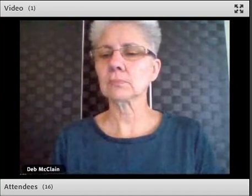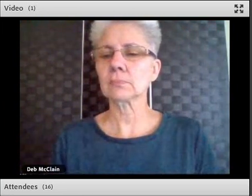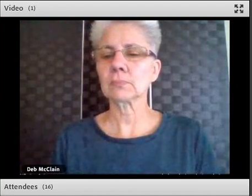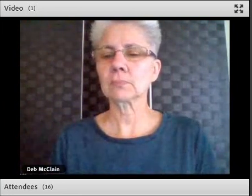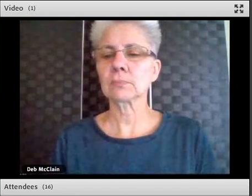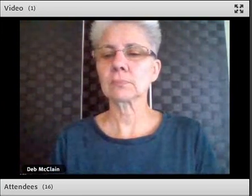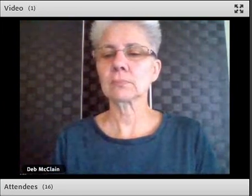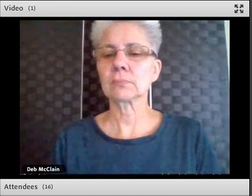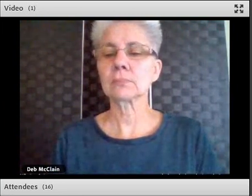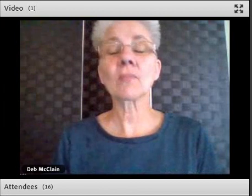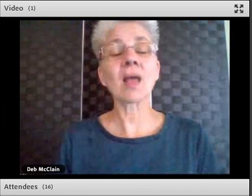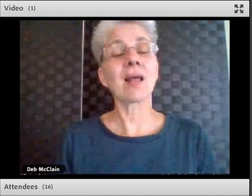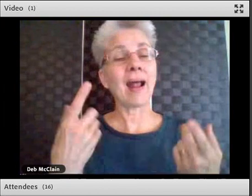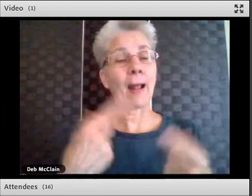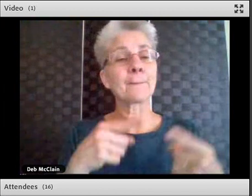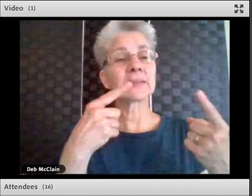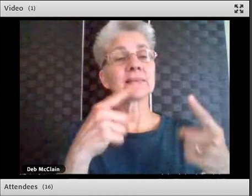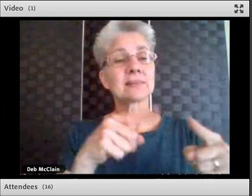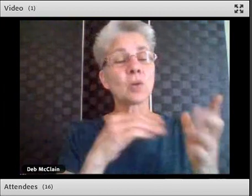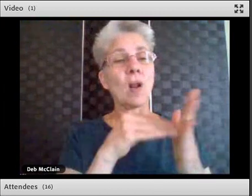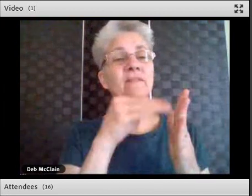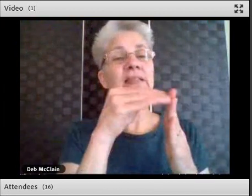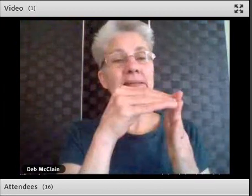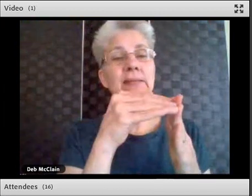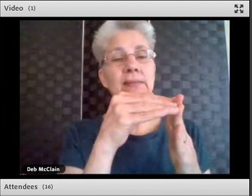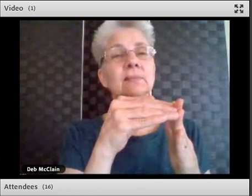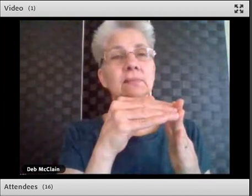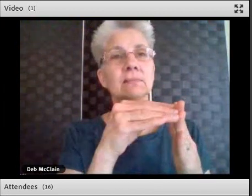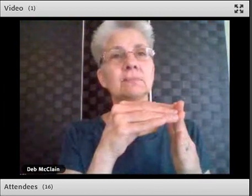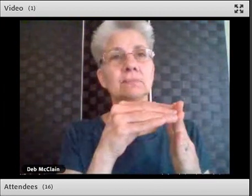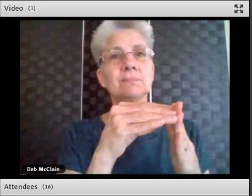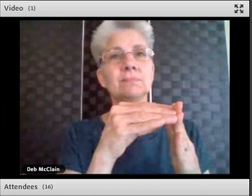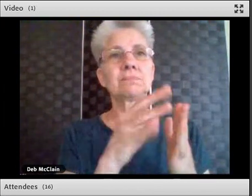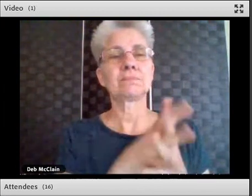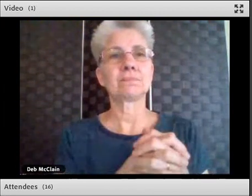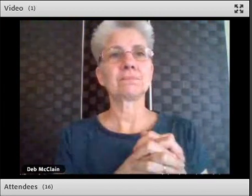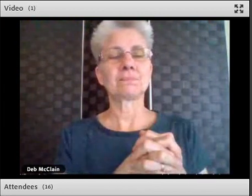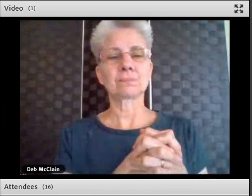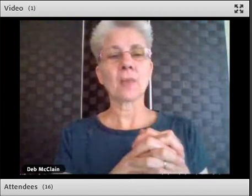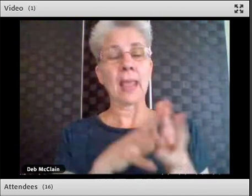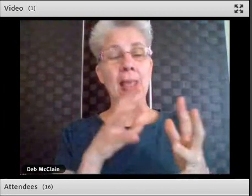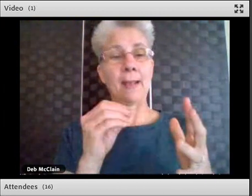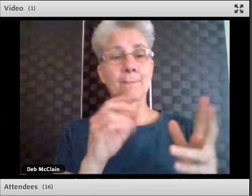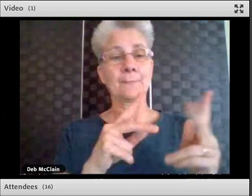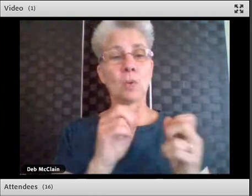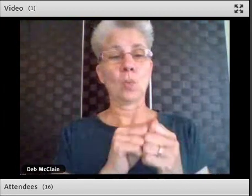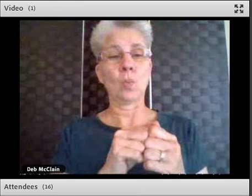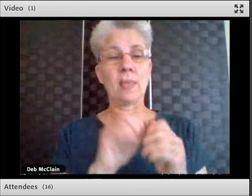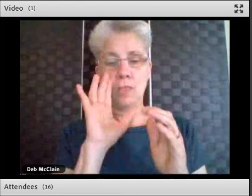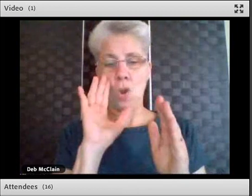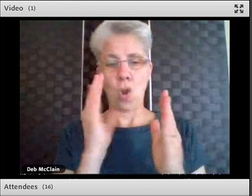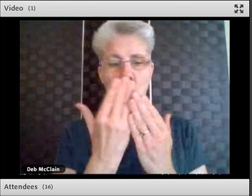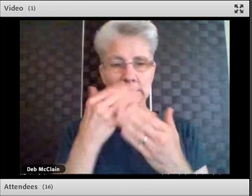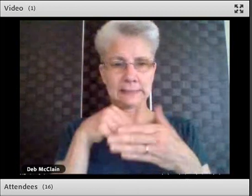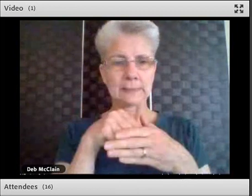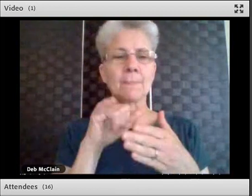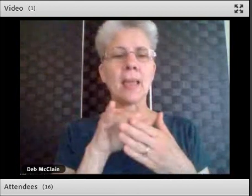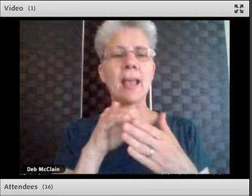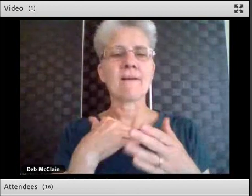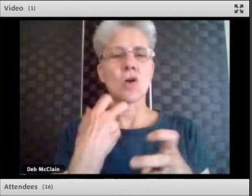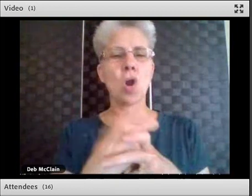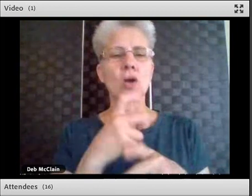And it happens quite often, comparatively speaking. And people with autism in particular may have a